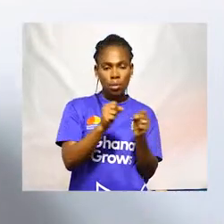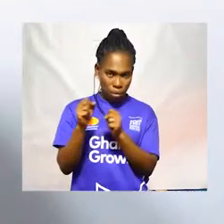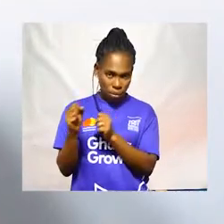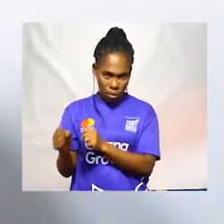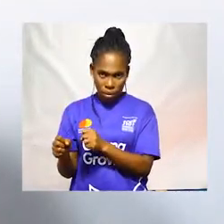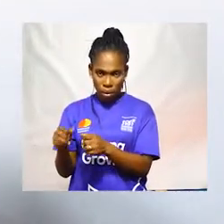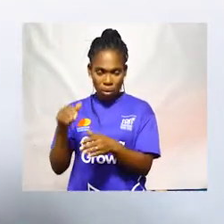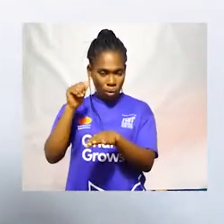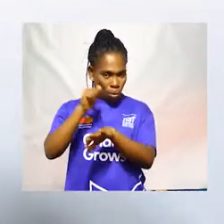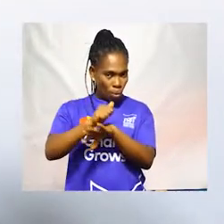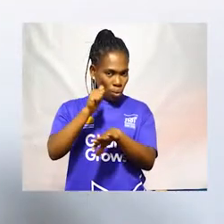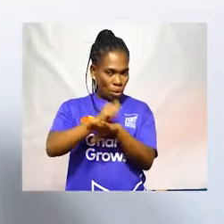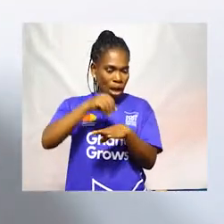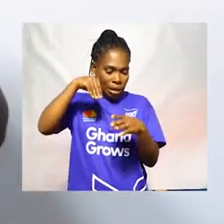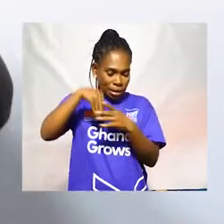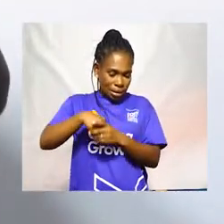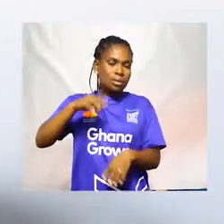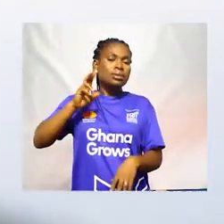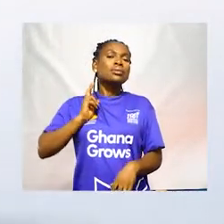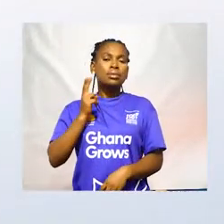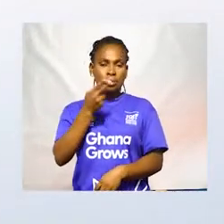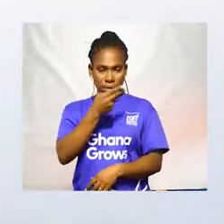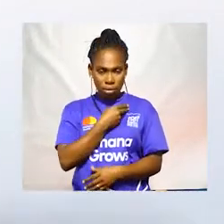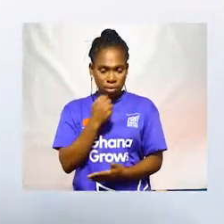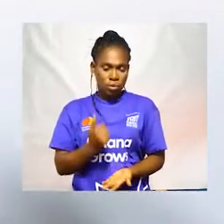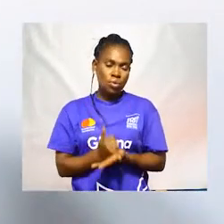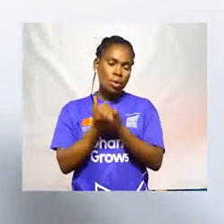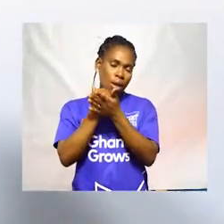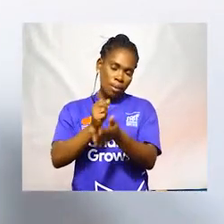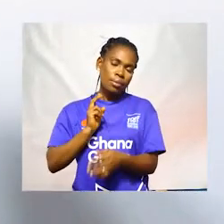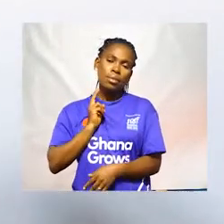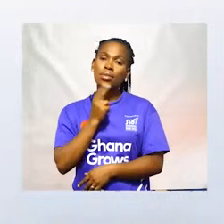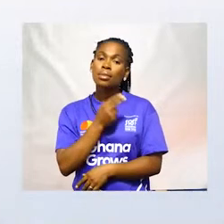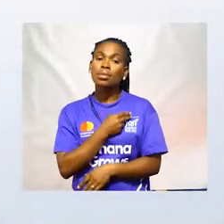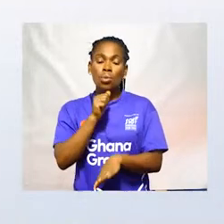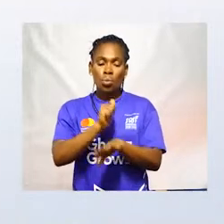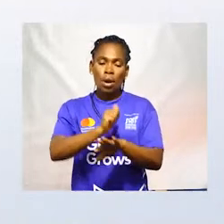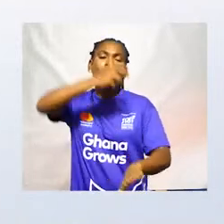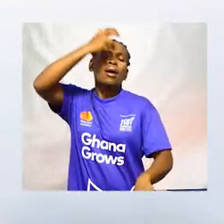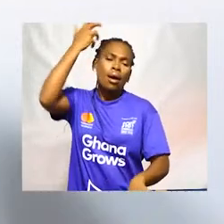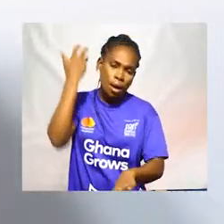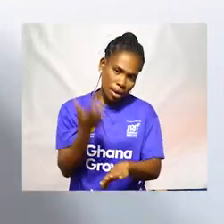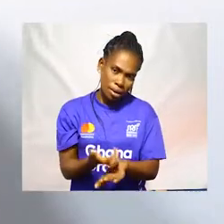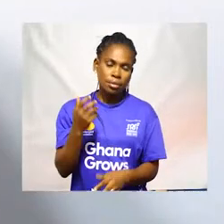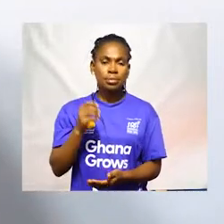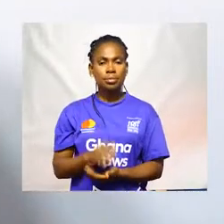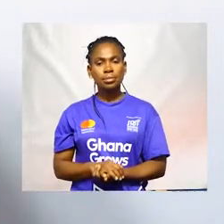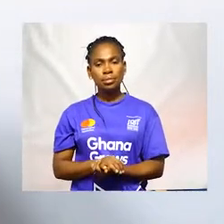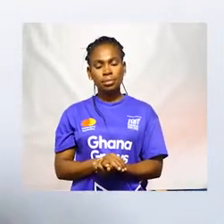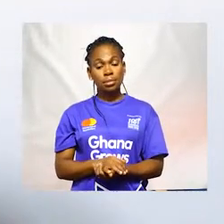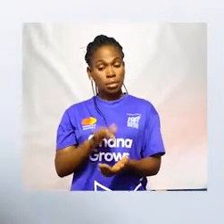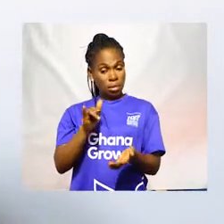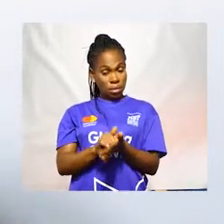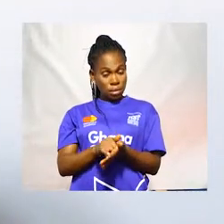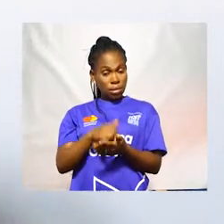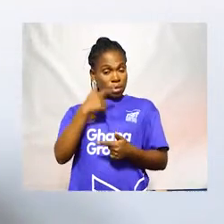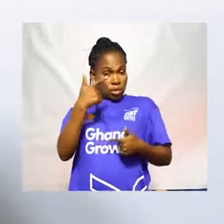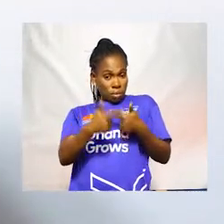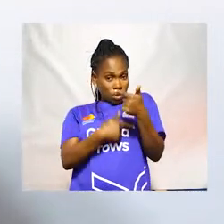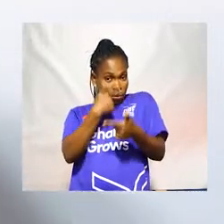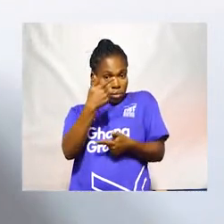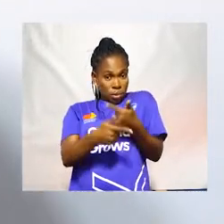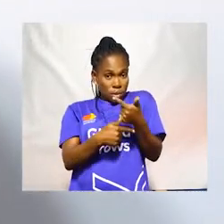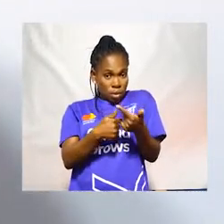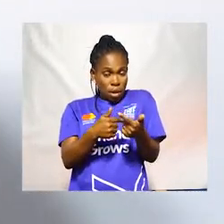at work in us to help us to work hard. Mm-hmm. And that grace